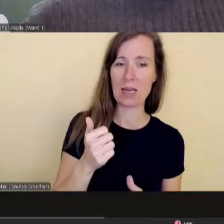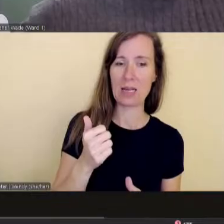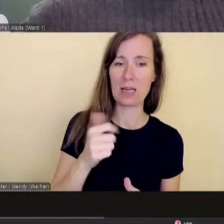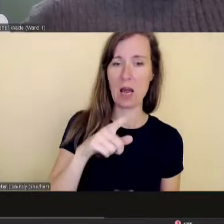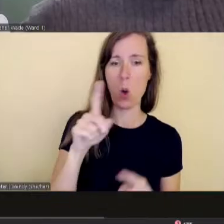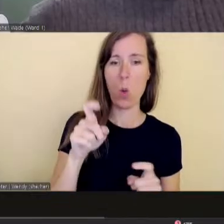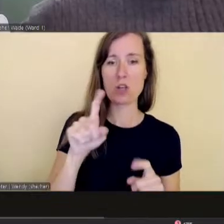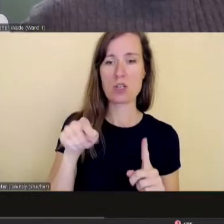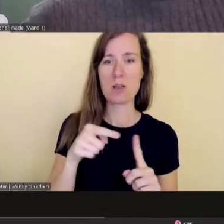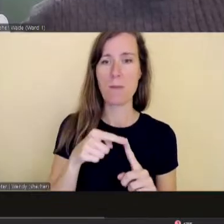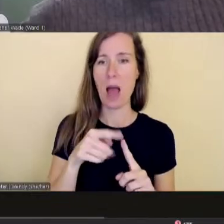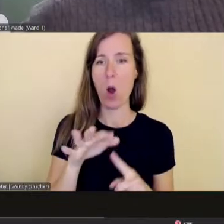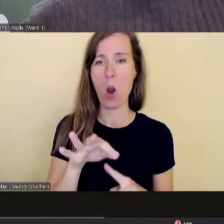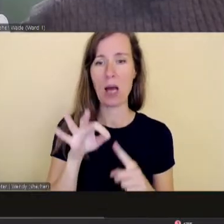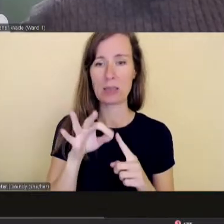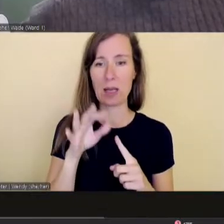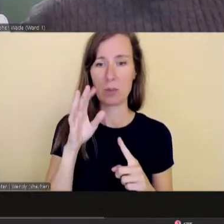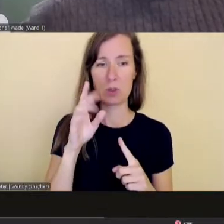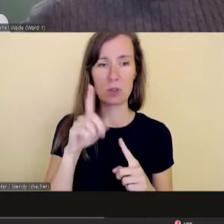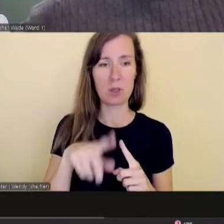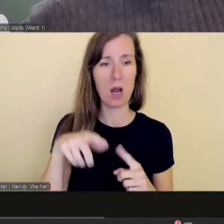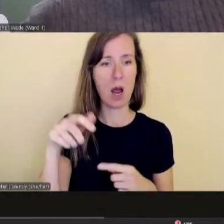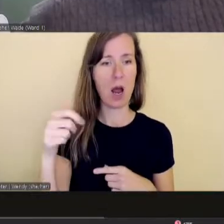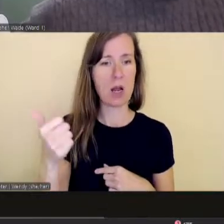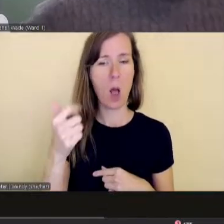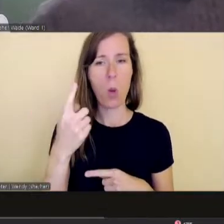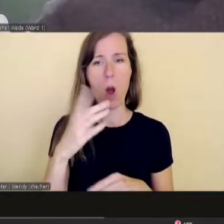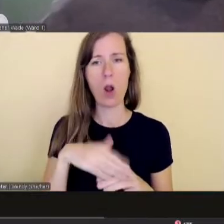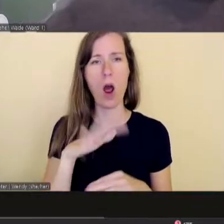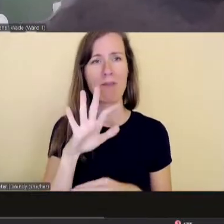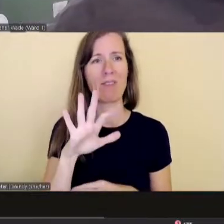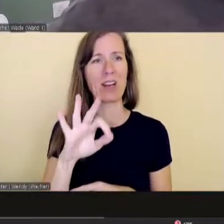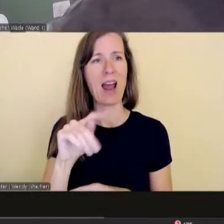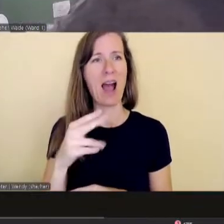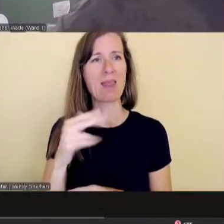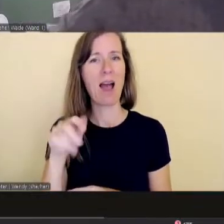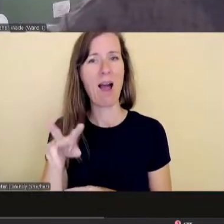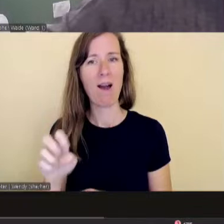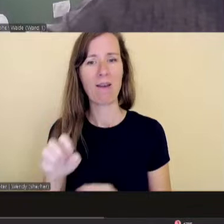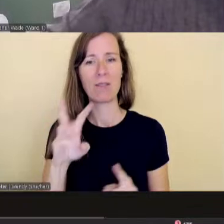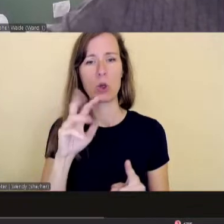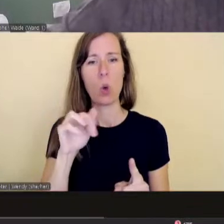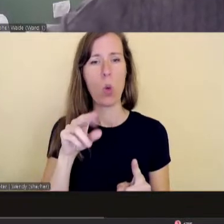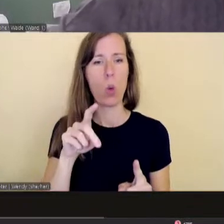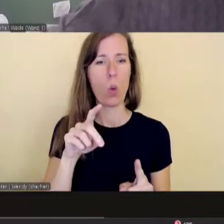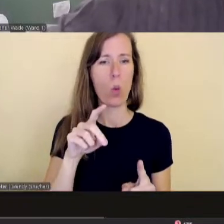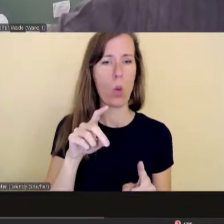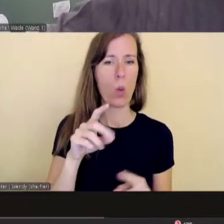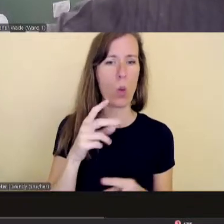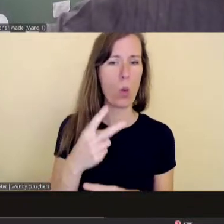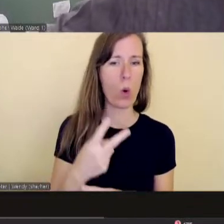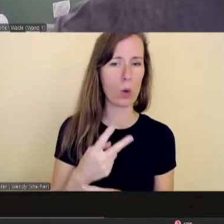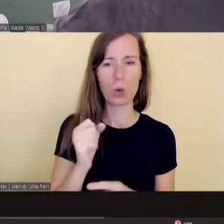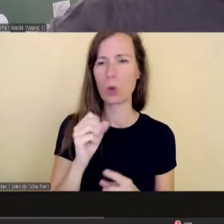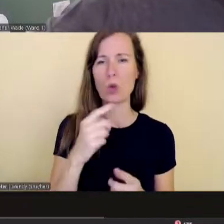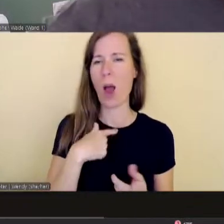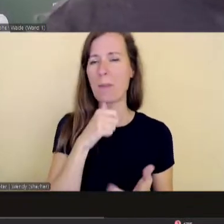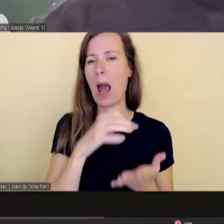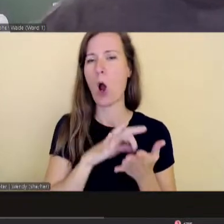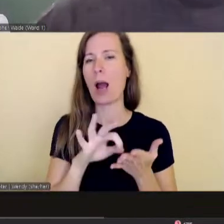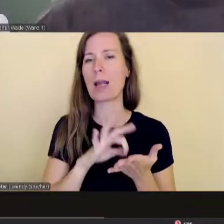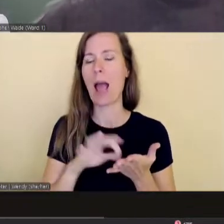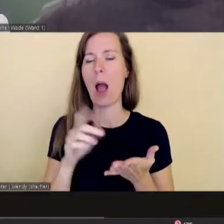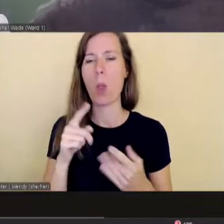one on 59th Avenue in Ward 2, so I'm not going to count them, but if there's any other questions.